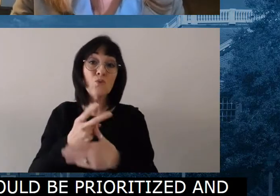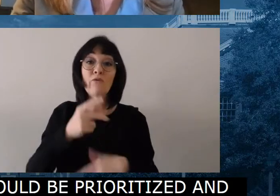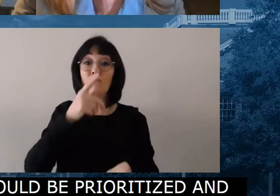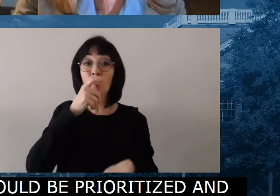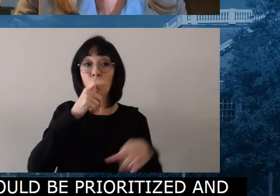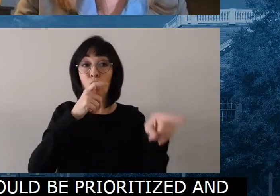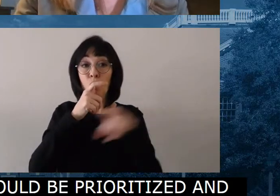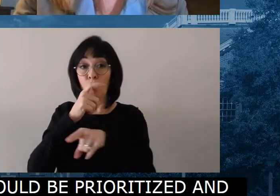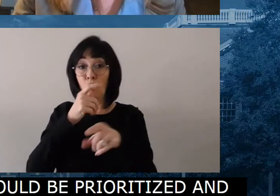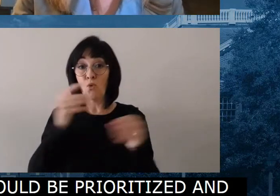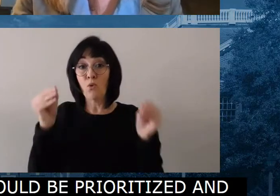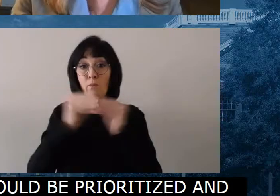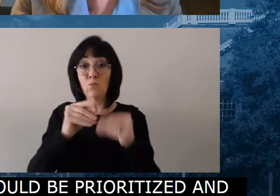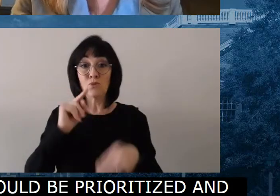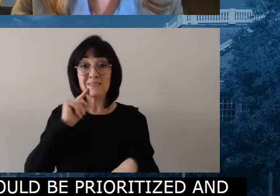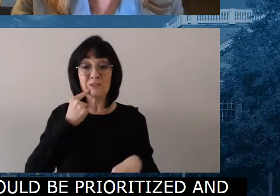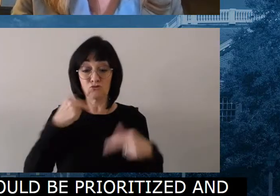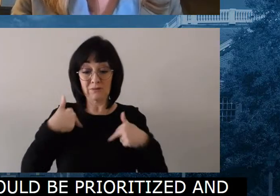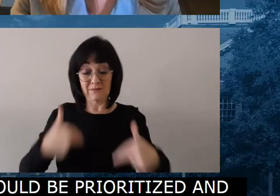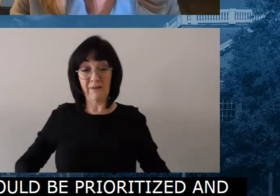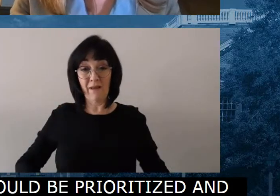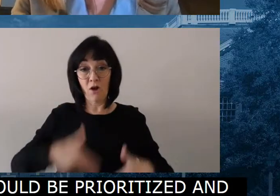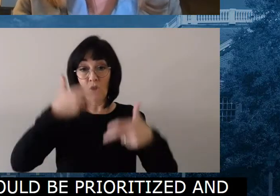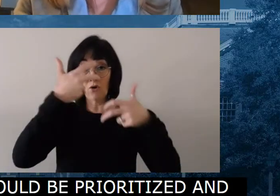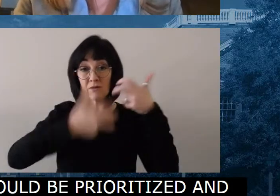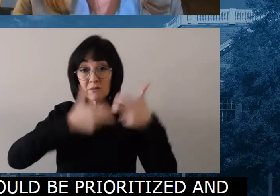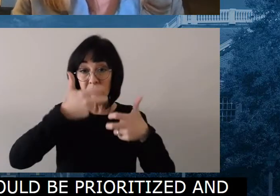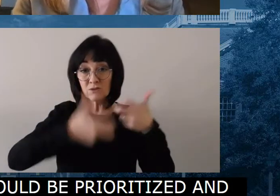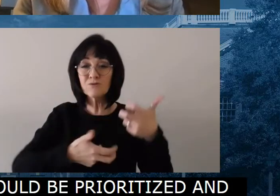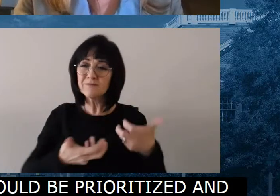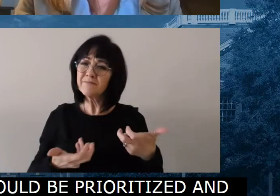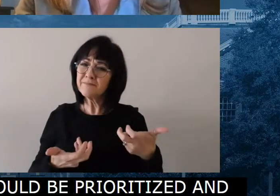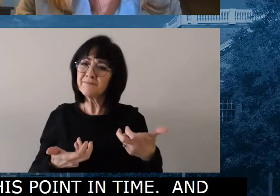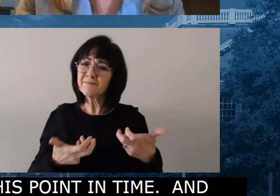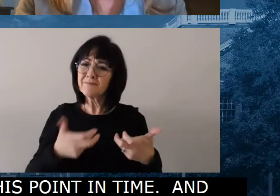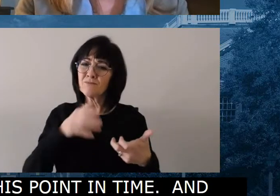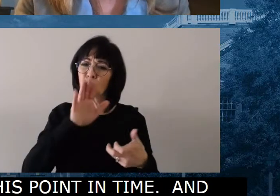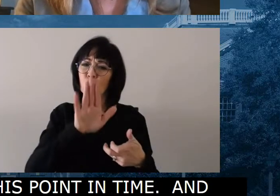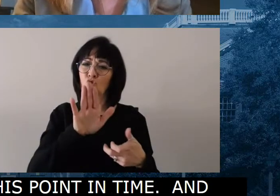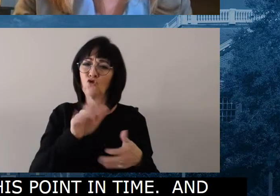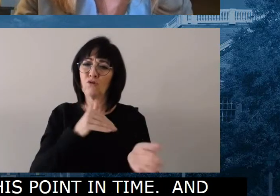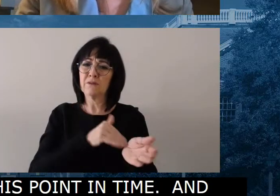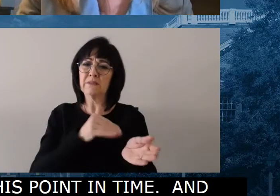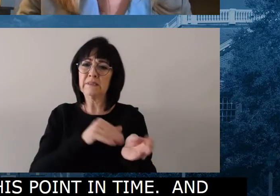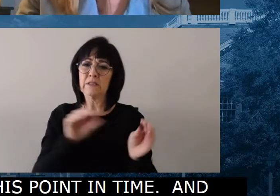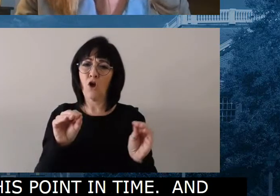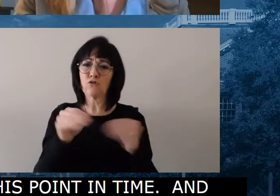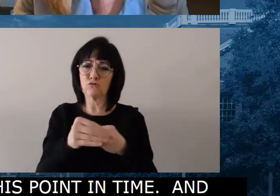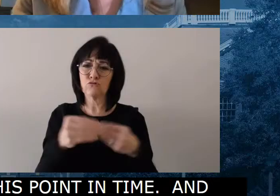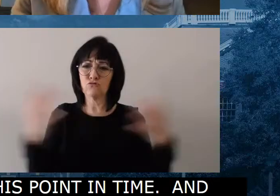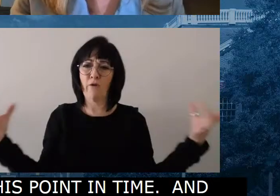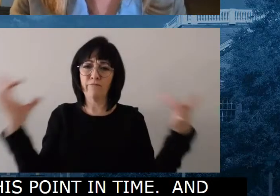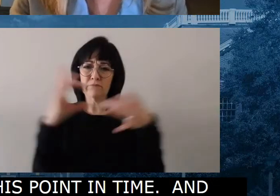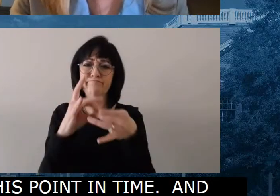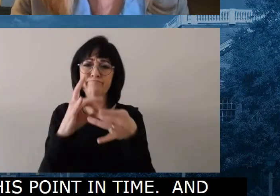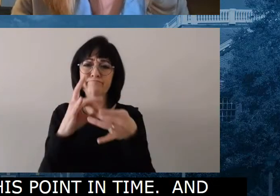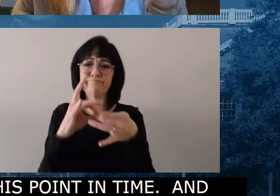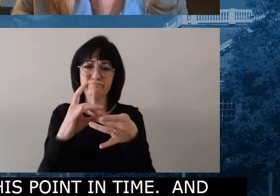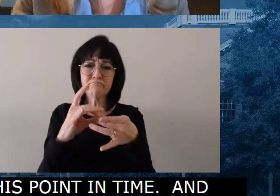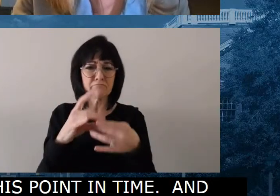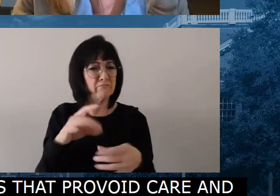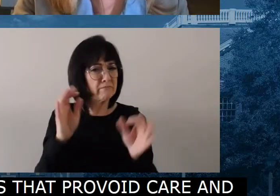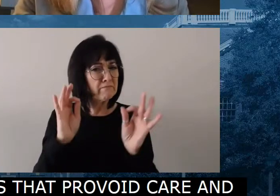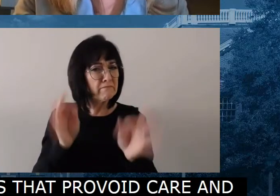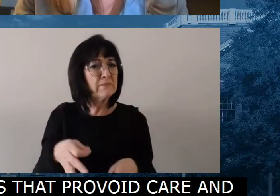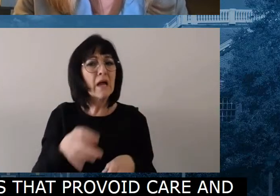any specialty care providers that provide your care, especially if they're connected with the health system, you should reach out to